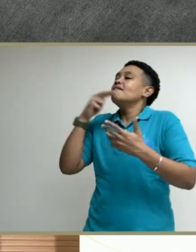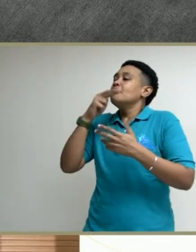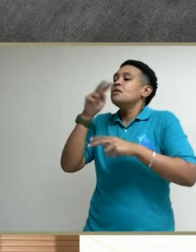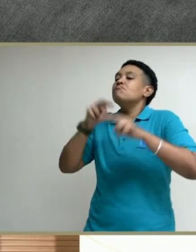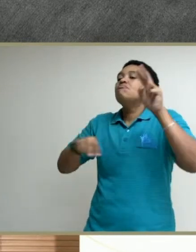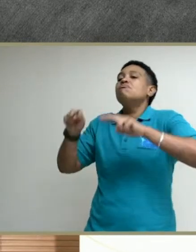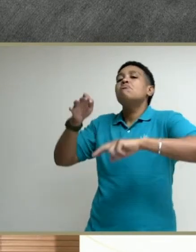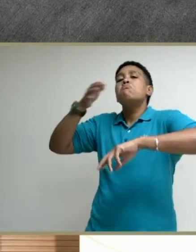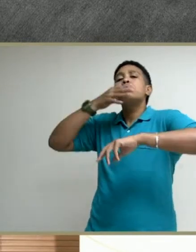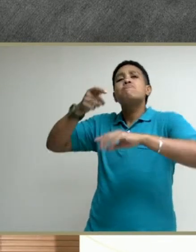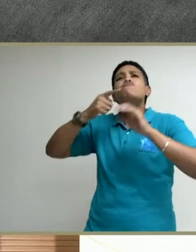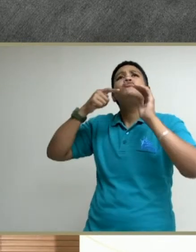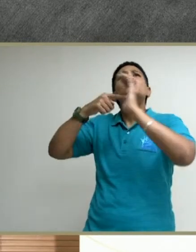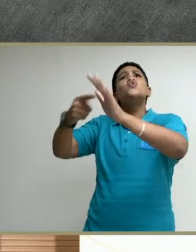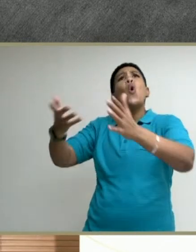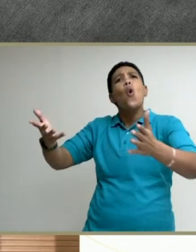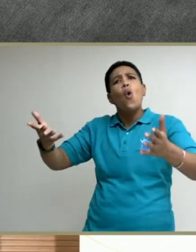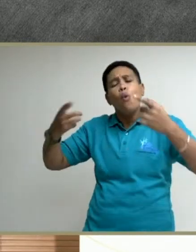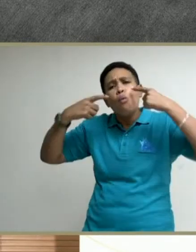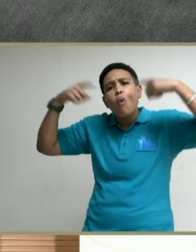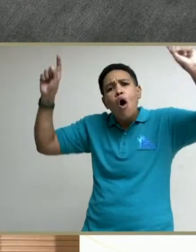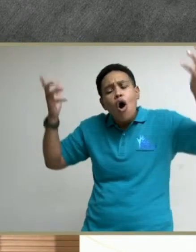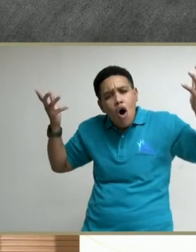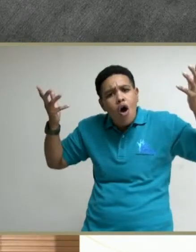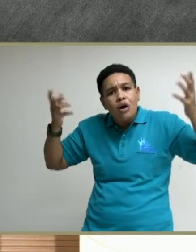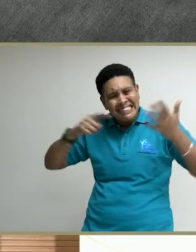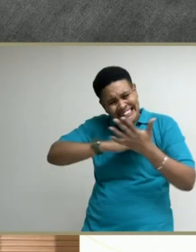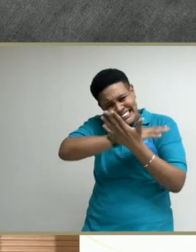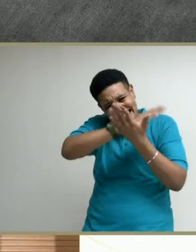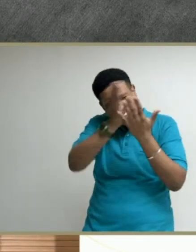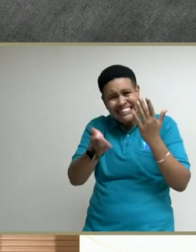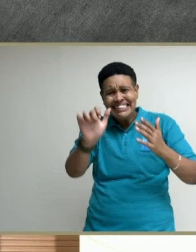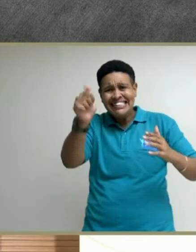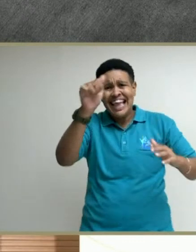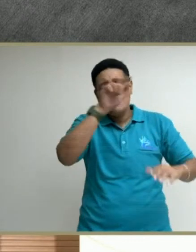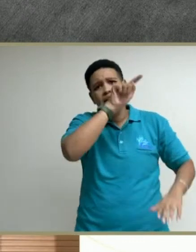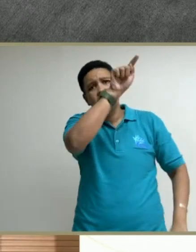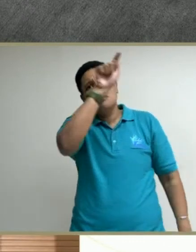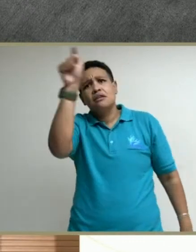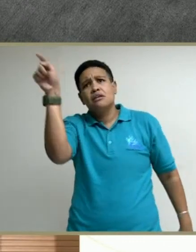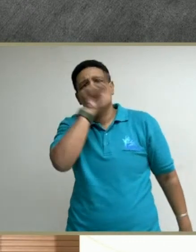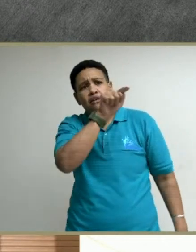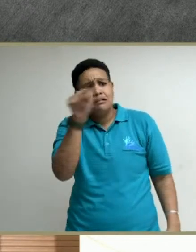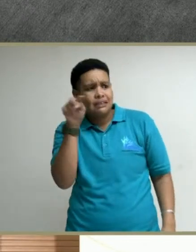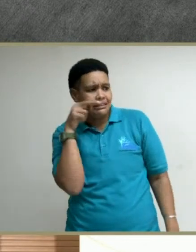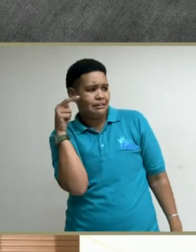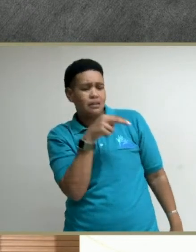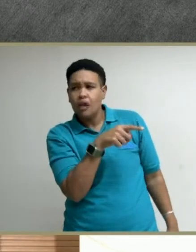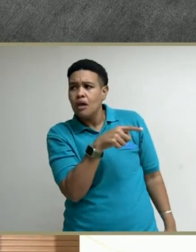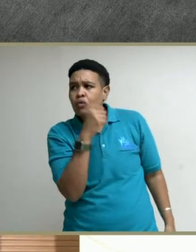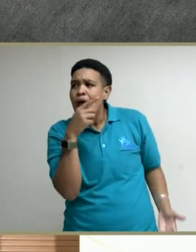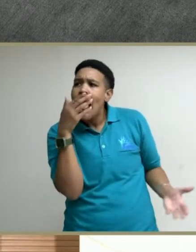epidemiological curve does show, that with the introduction of these measures, we have significantly brought down our numbers.